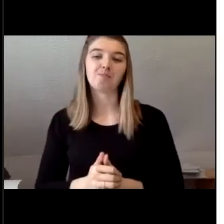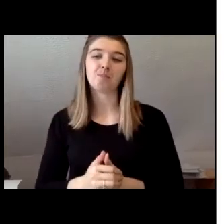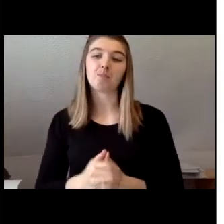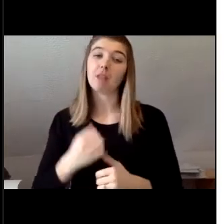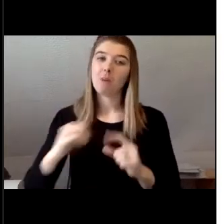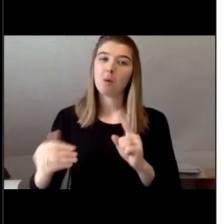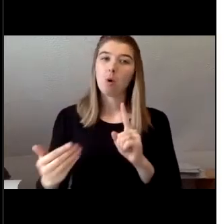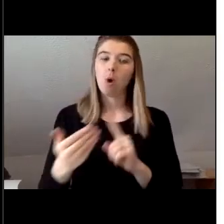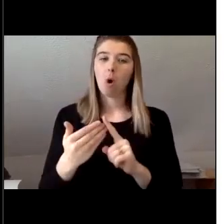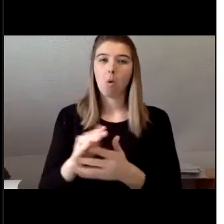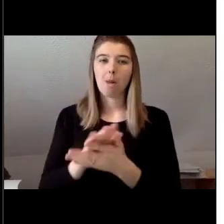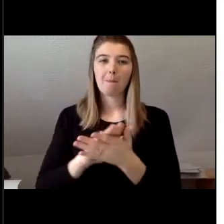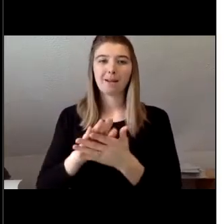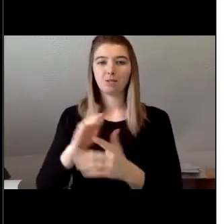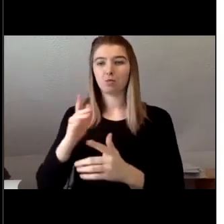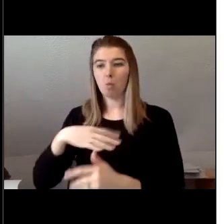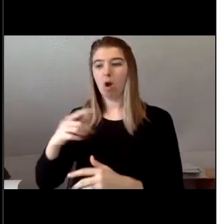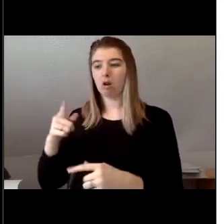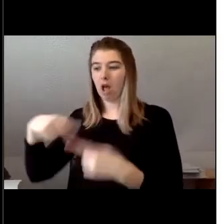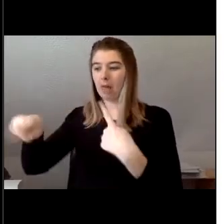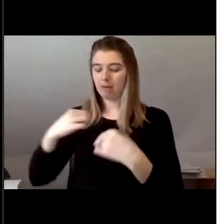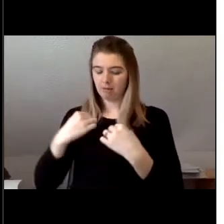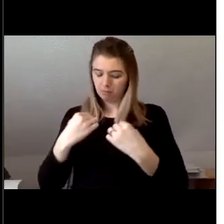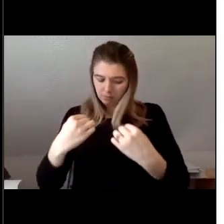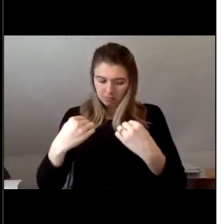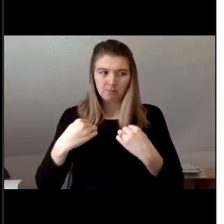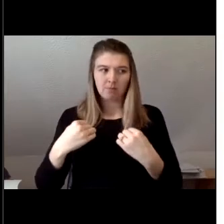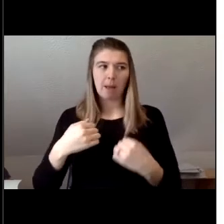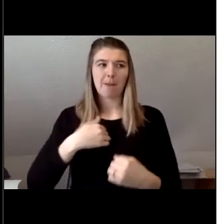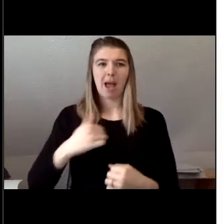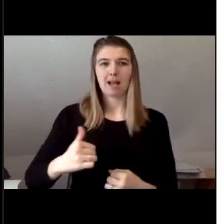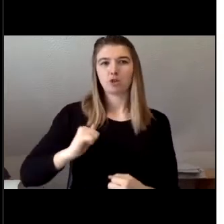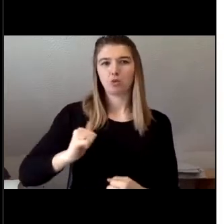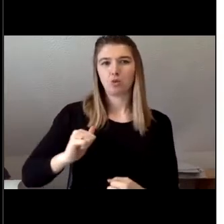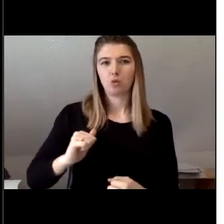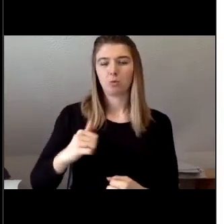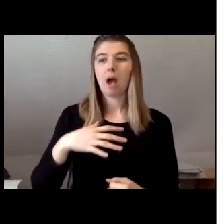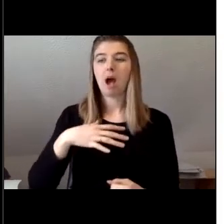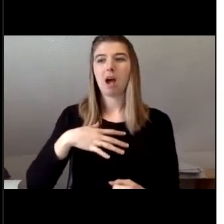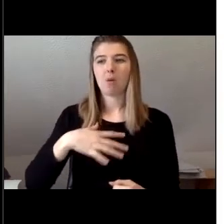their assumptions and to build a better and a more fair system.